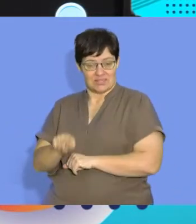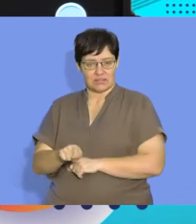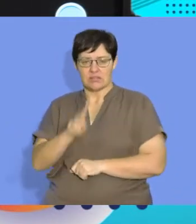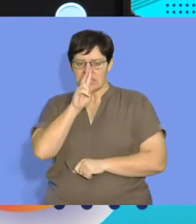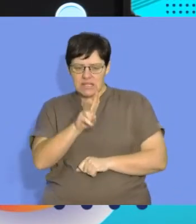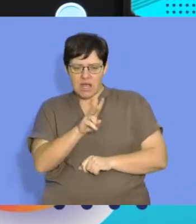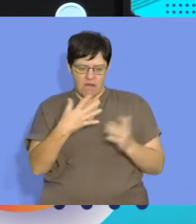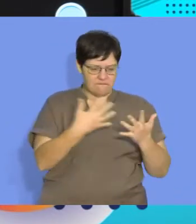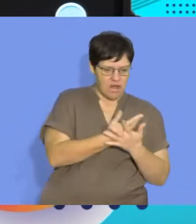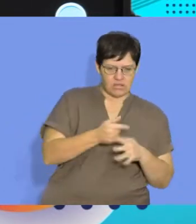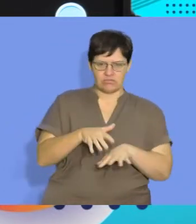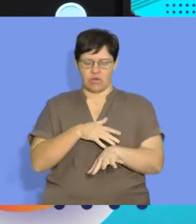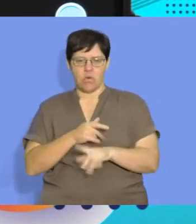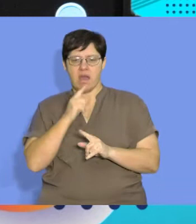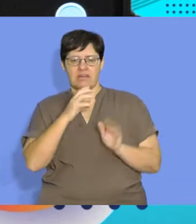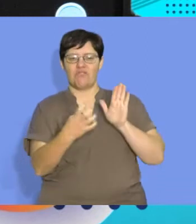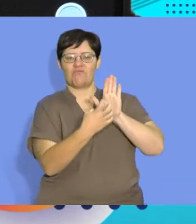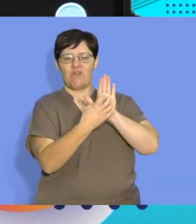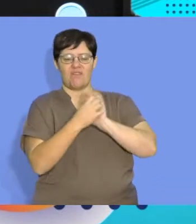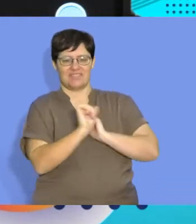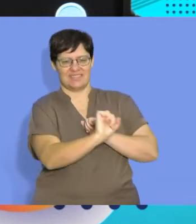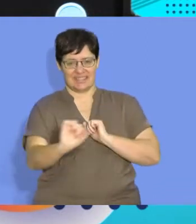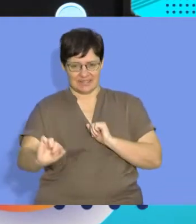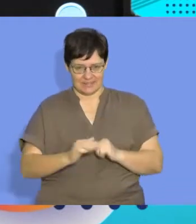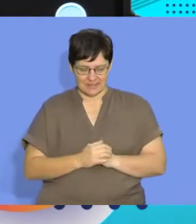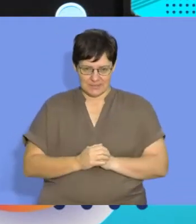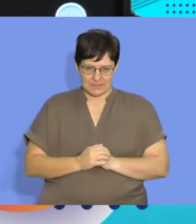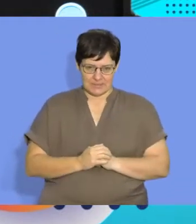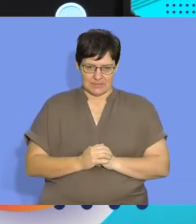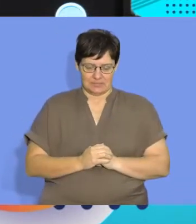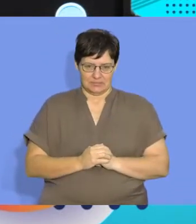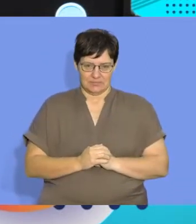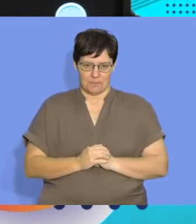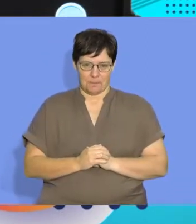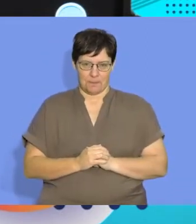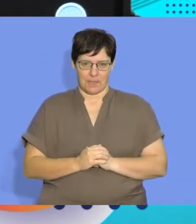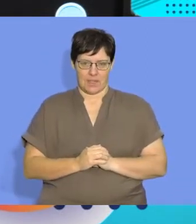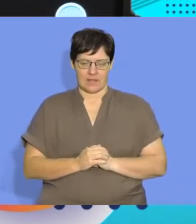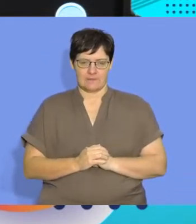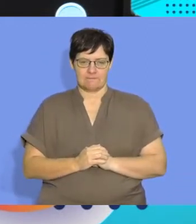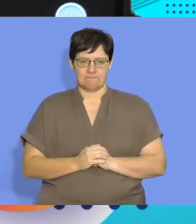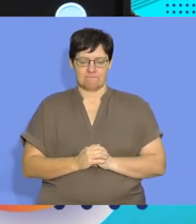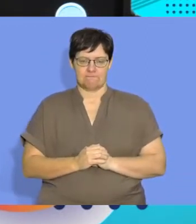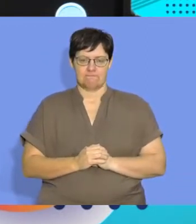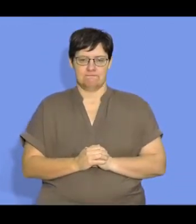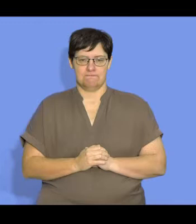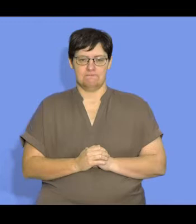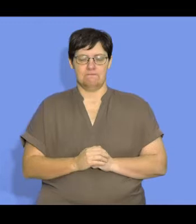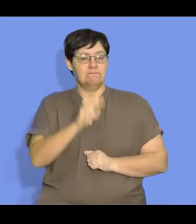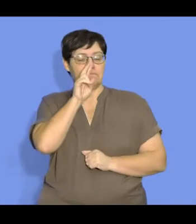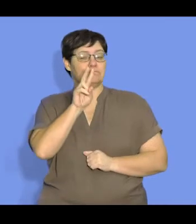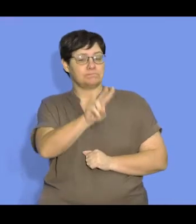reactions. This time we will look at rates of reactions and the graphs for the rates of reactions.